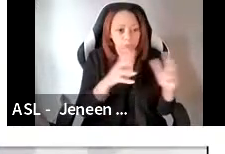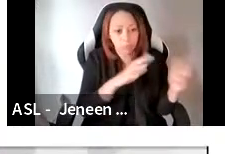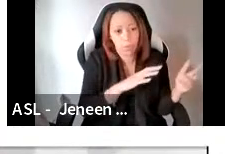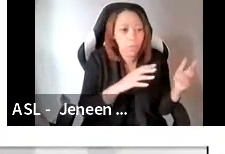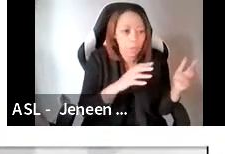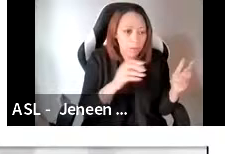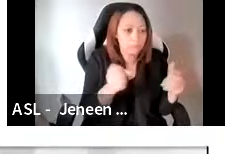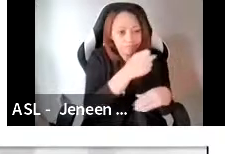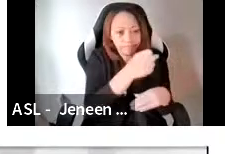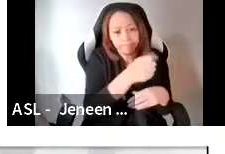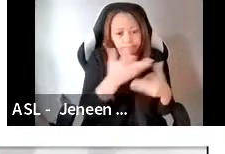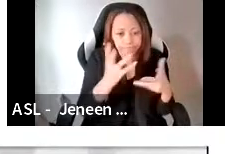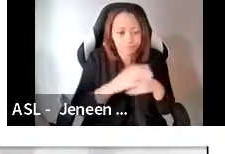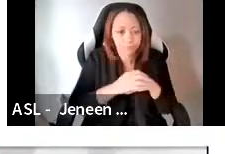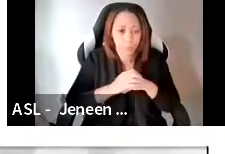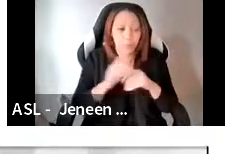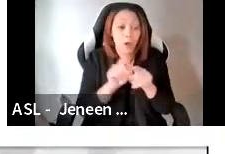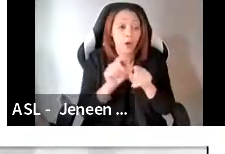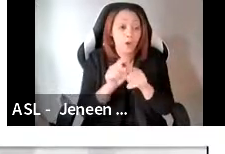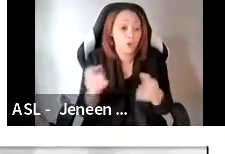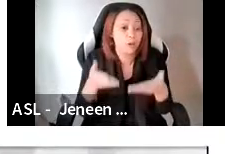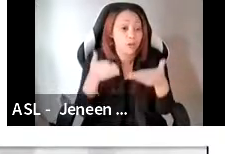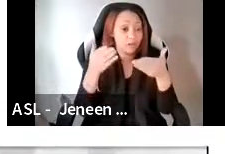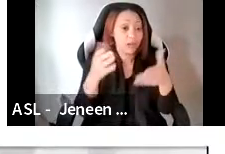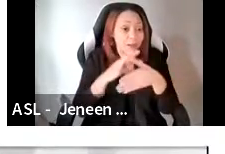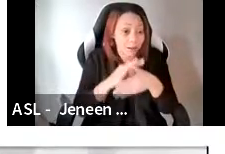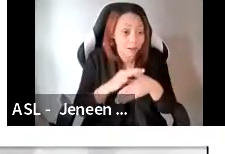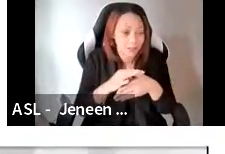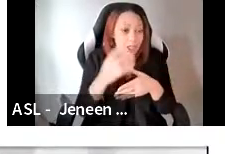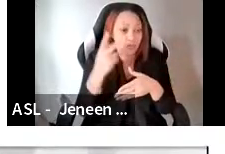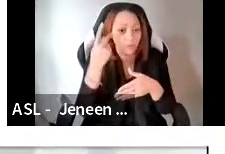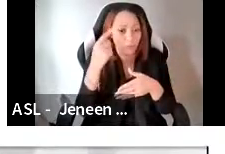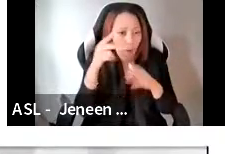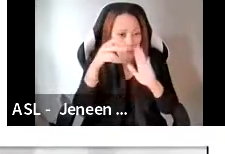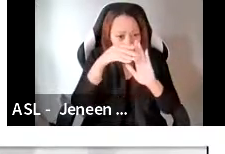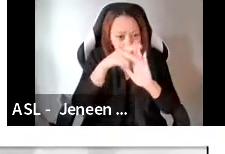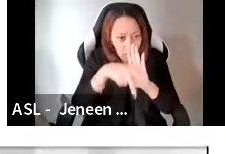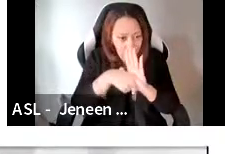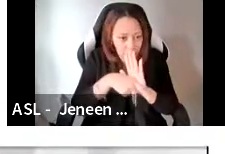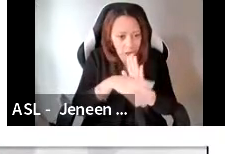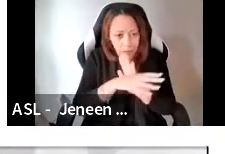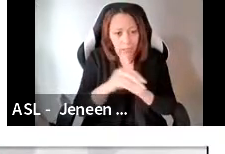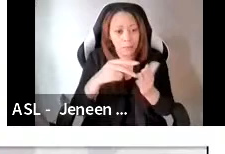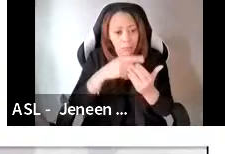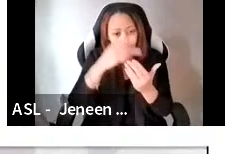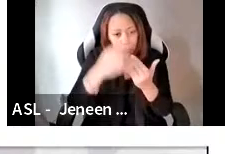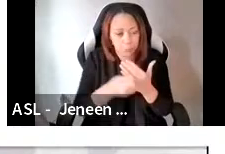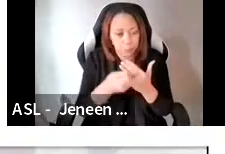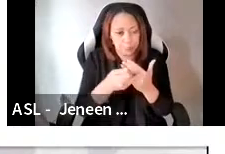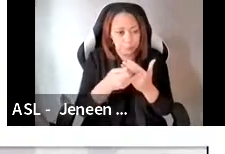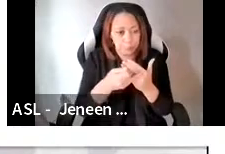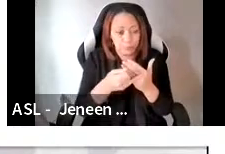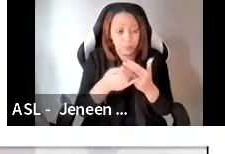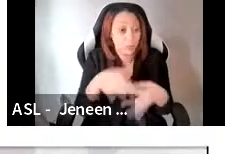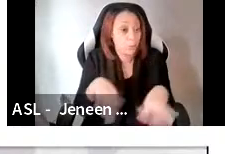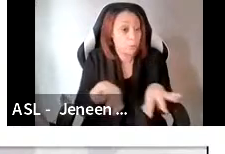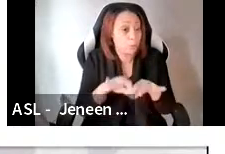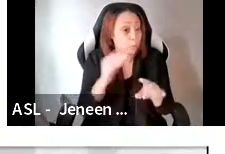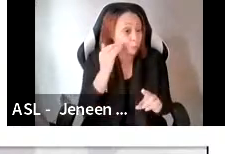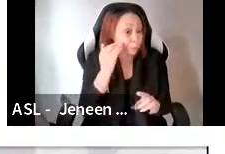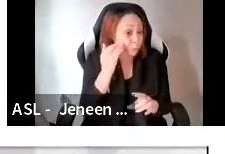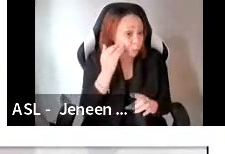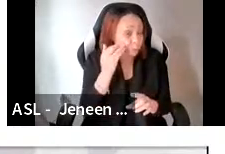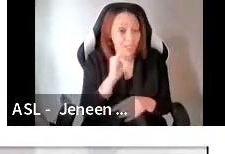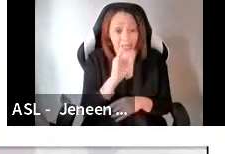provide context for the consideration of policies and projects. And it's important to note that the index